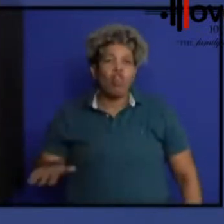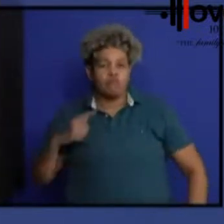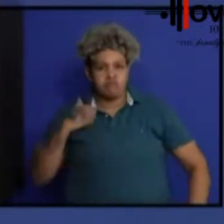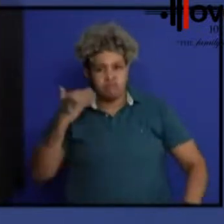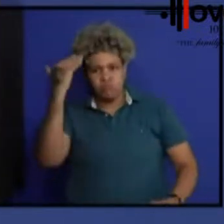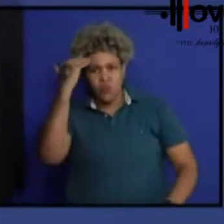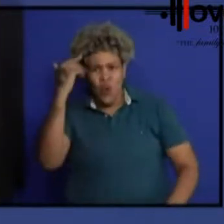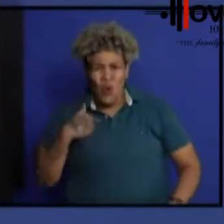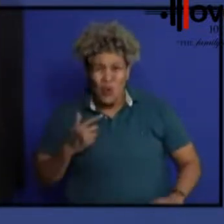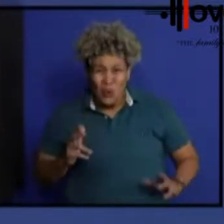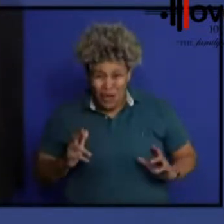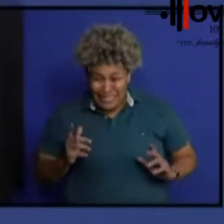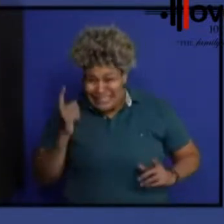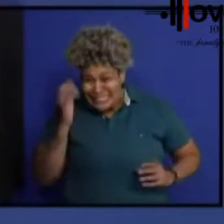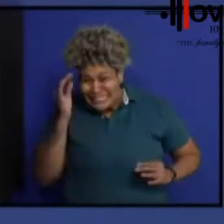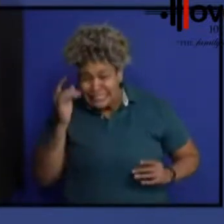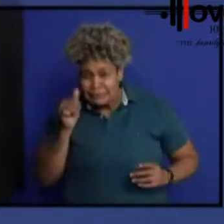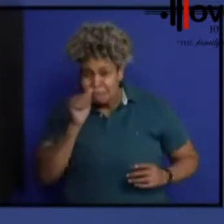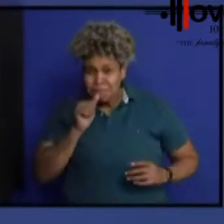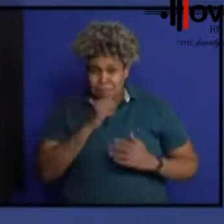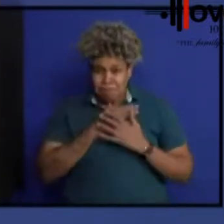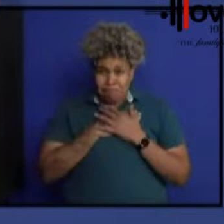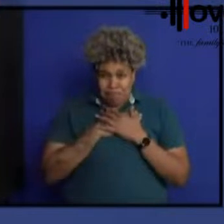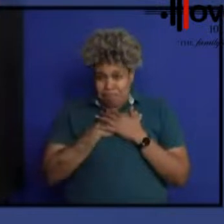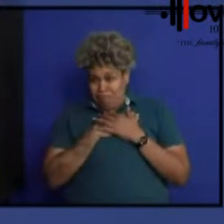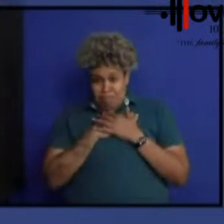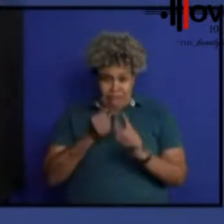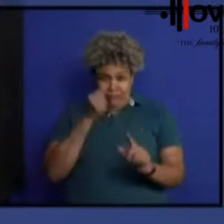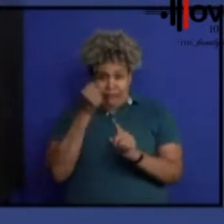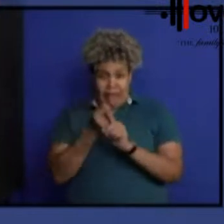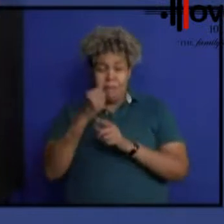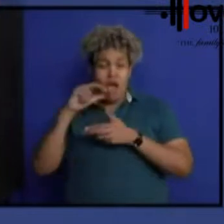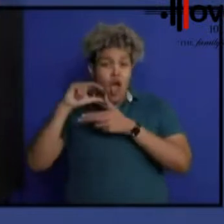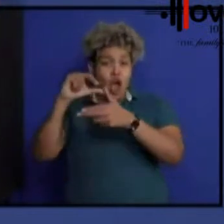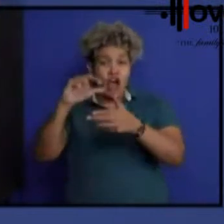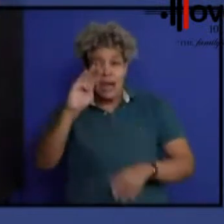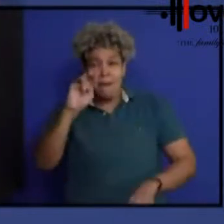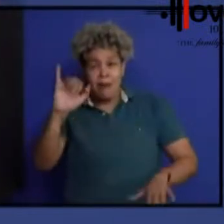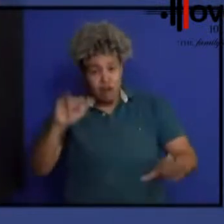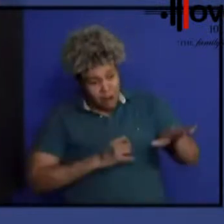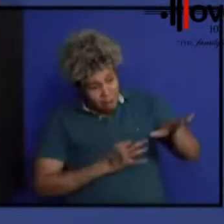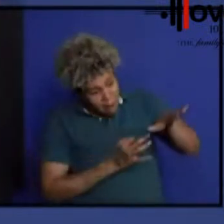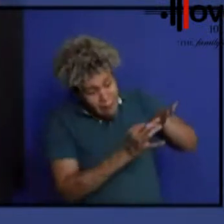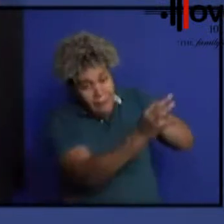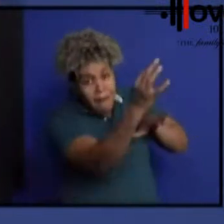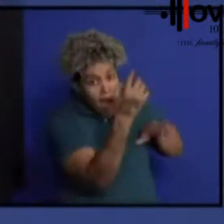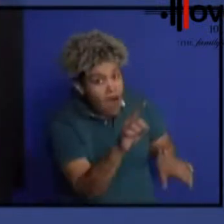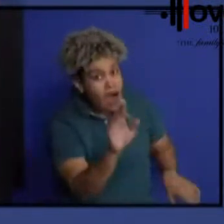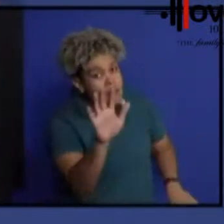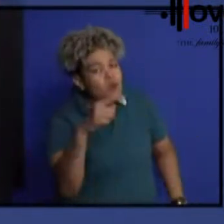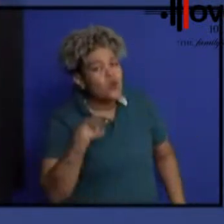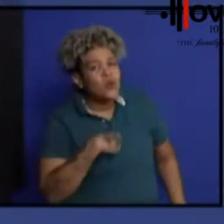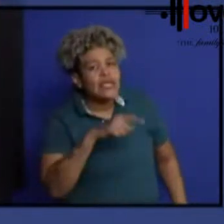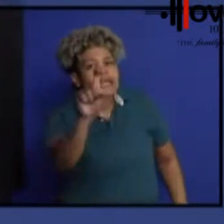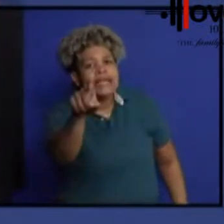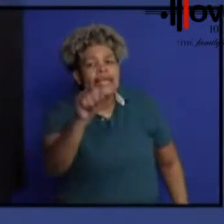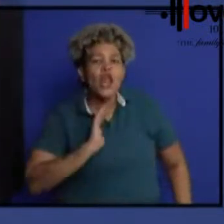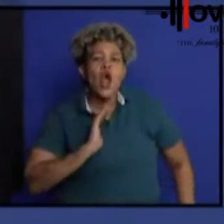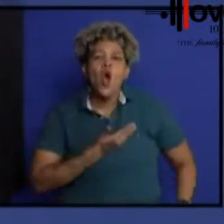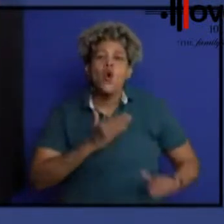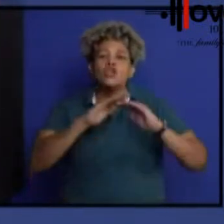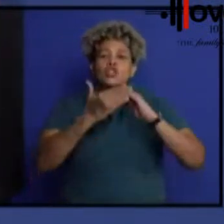for the potential impacts of Hurricane BERYL, we also need our